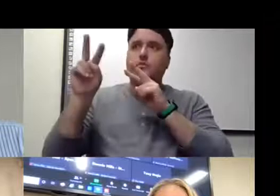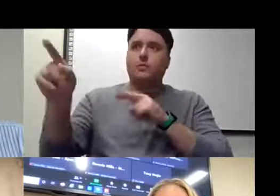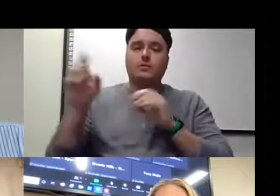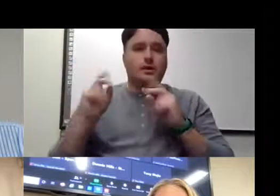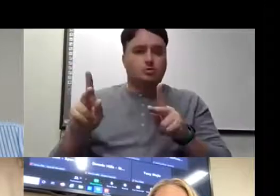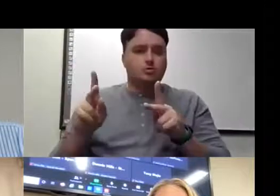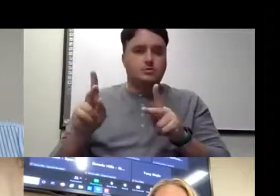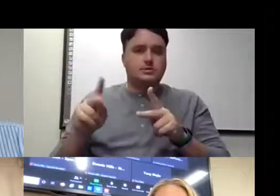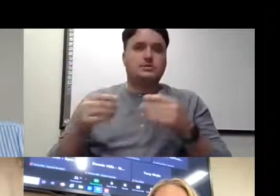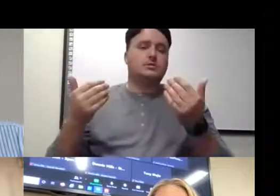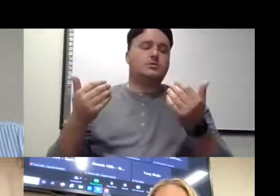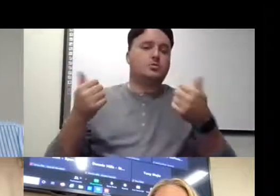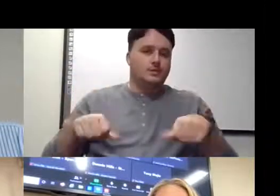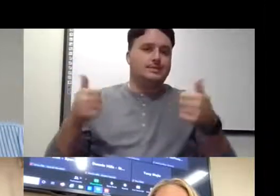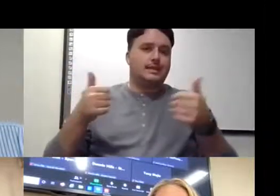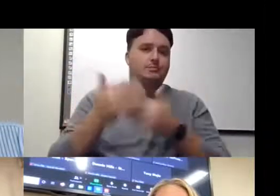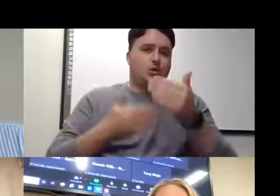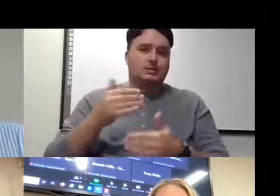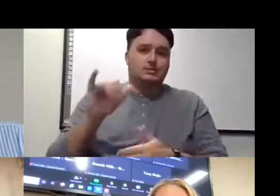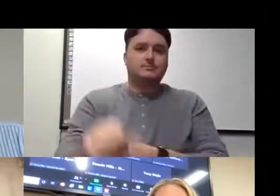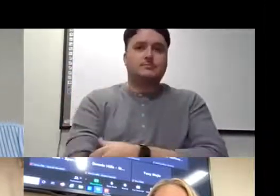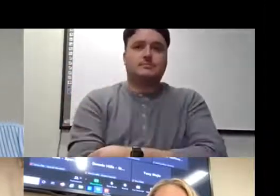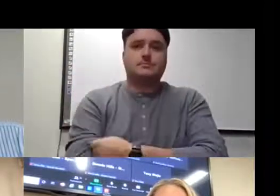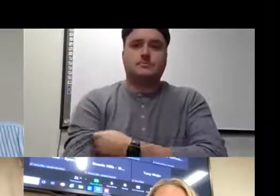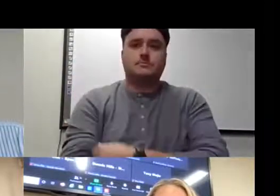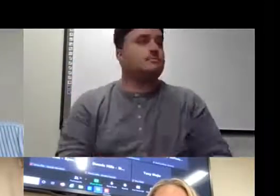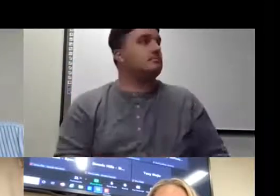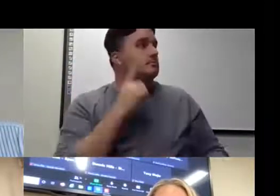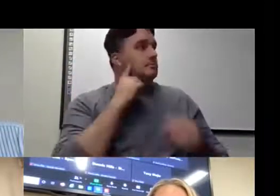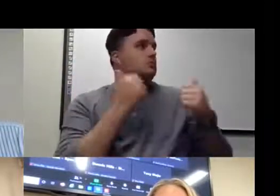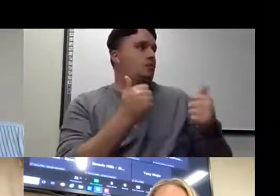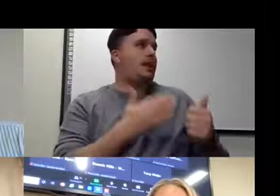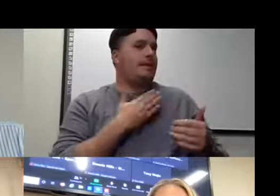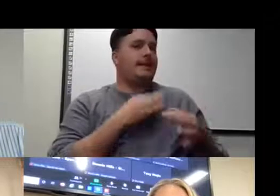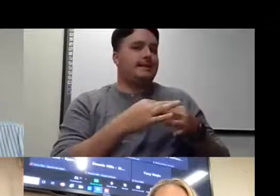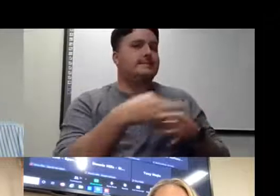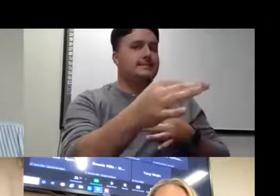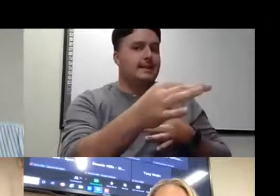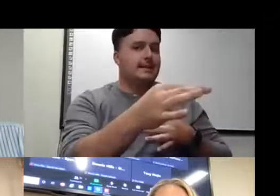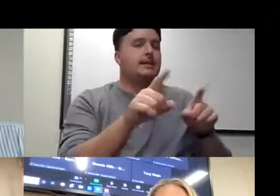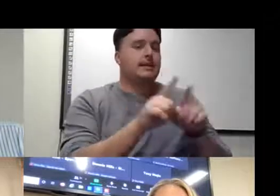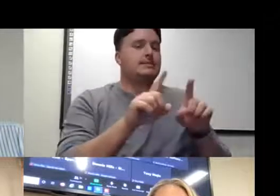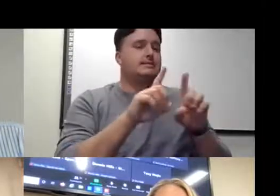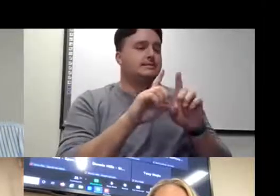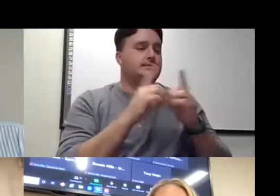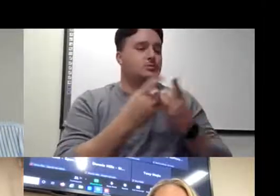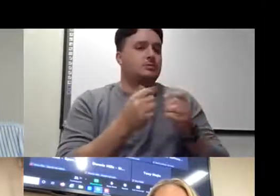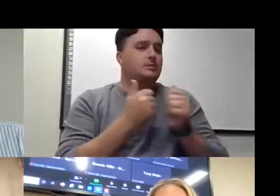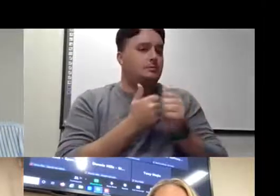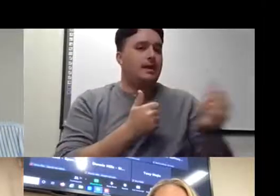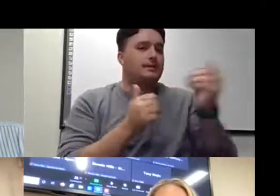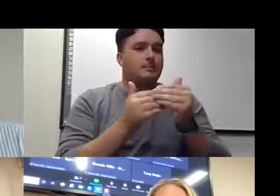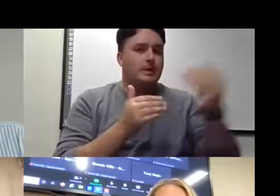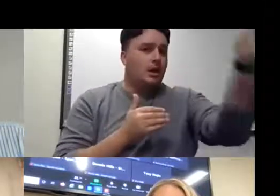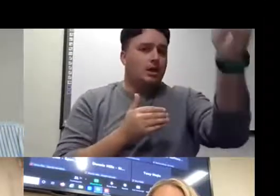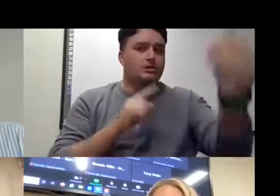to reset the process from the state. That sounds great. And I'm glad that we extend it as a district, we extend it past and beyond just